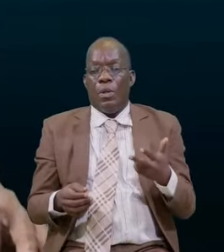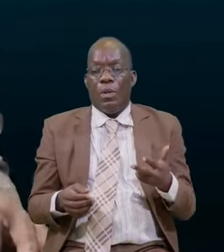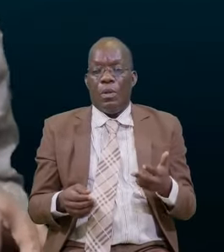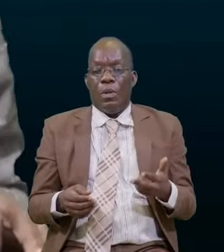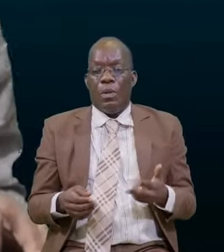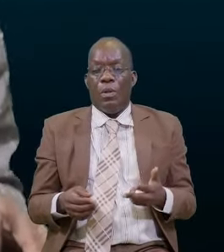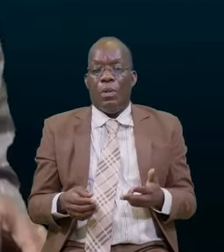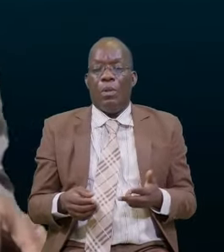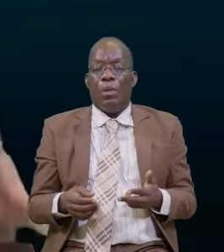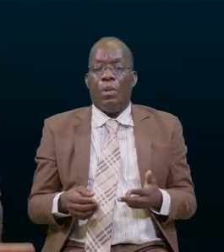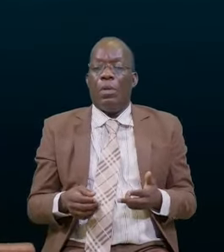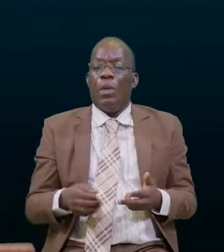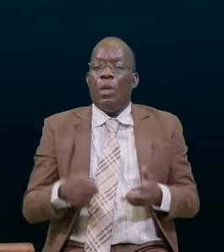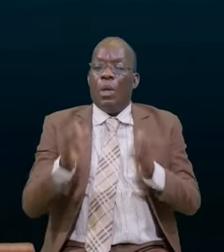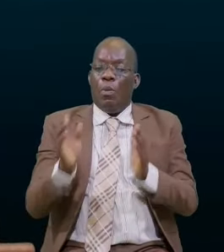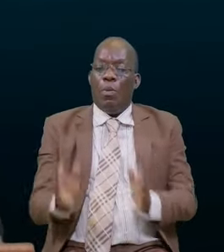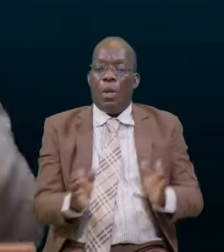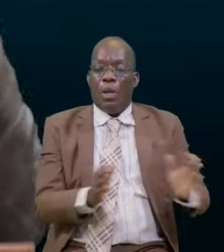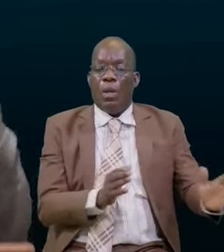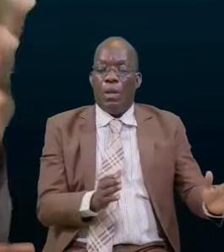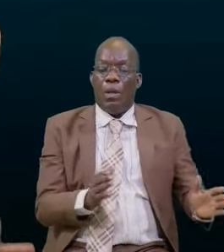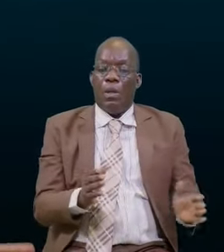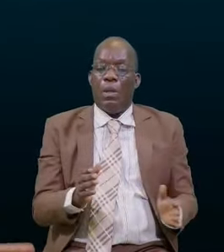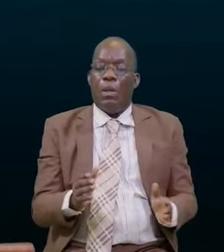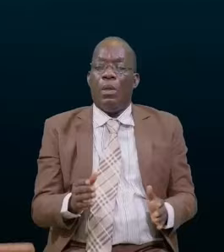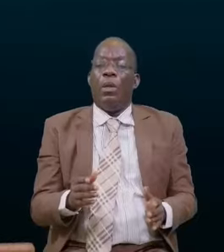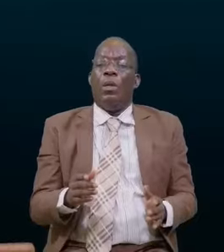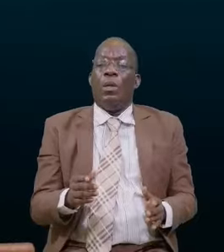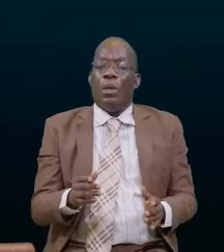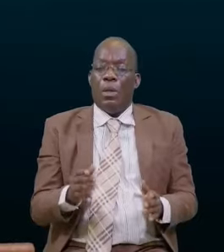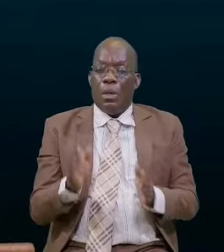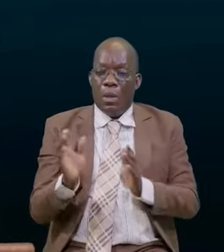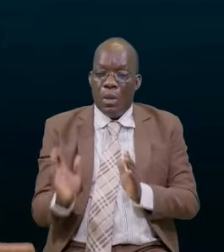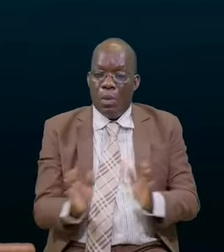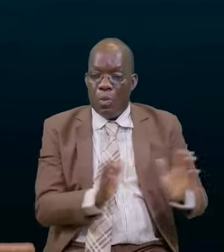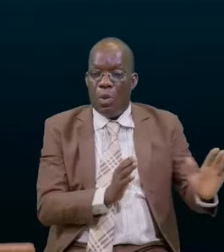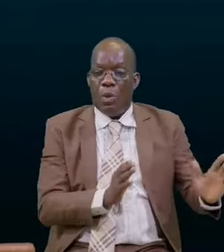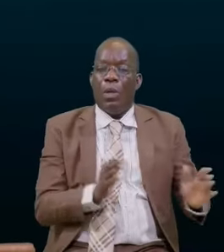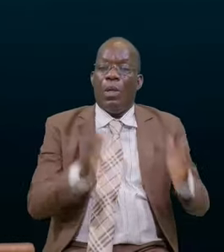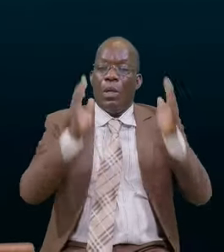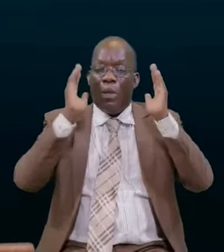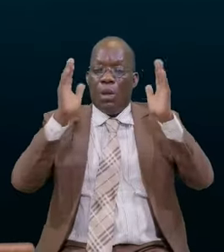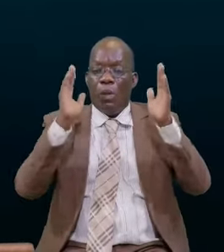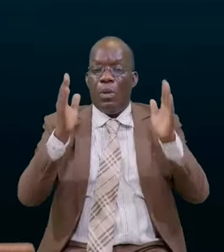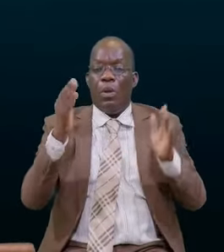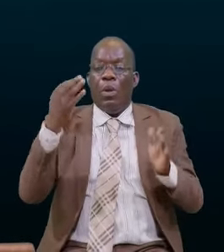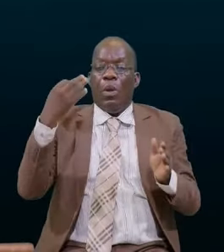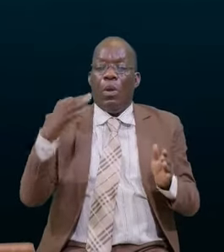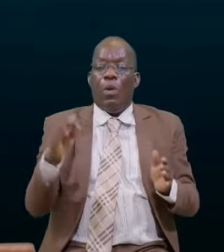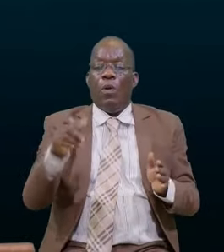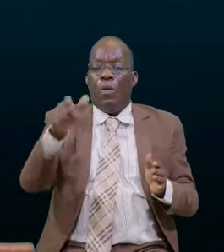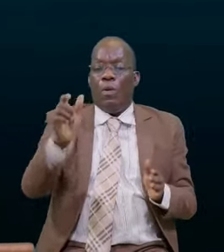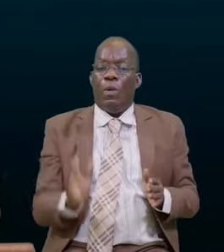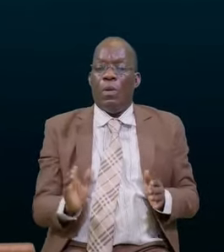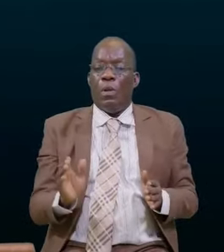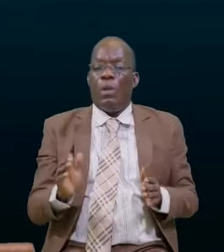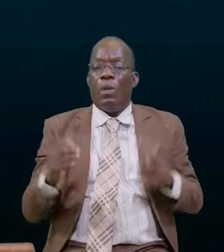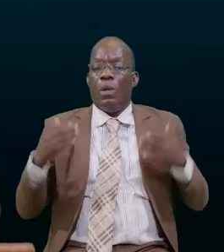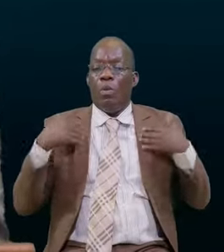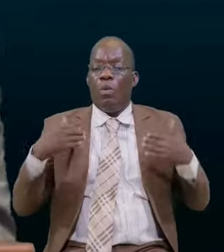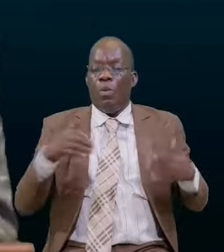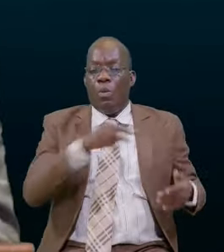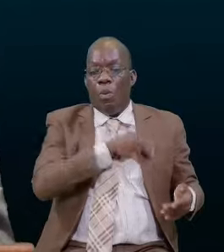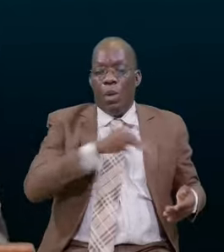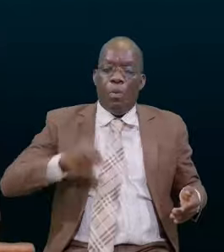dedication of bodily members to God deliberate dedication of bodily members to God number one determined